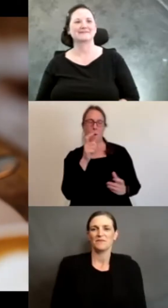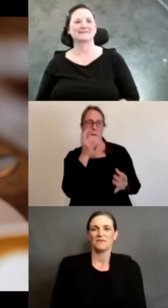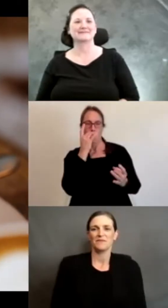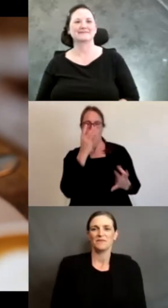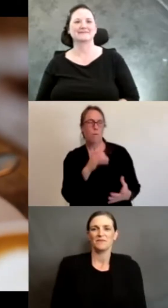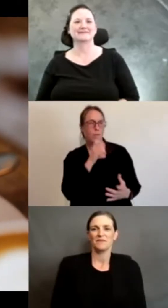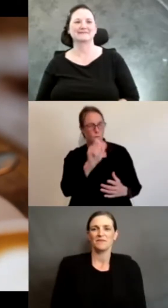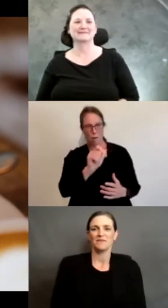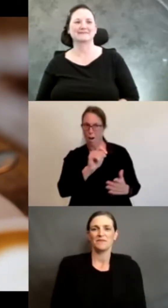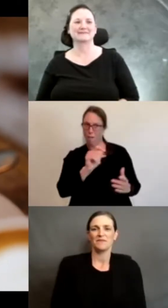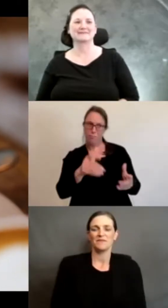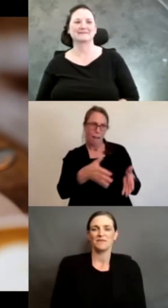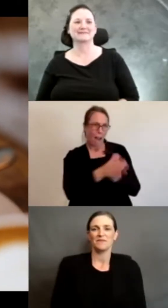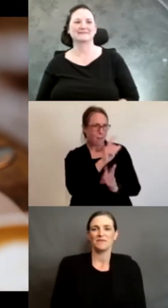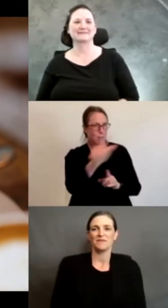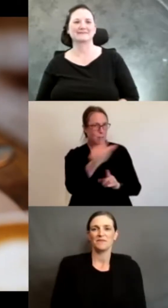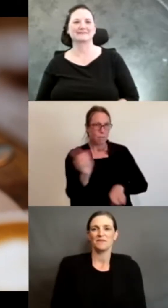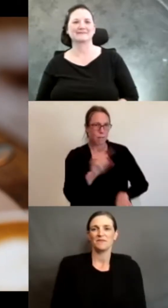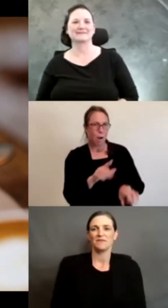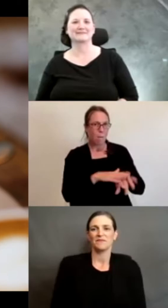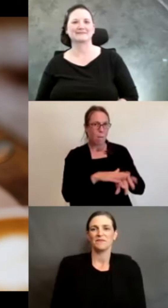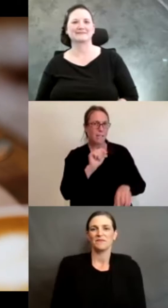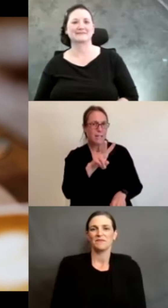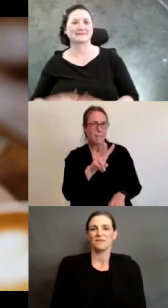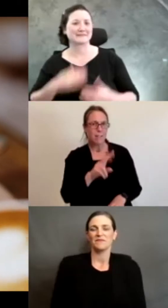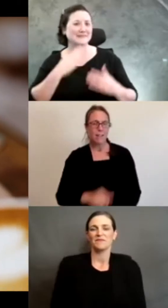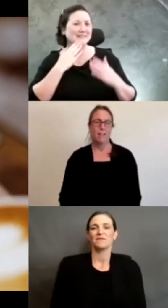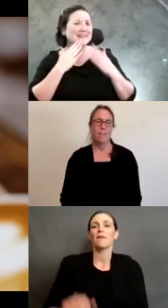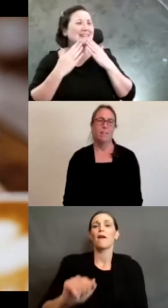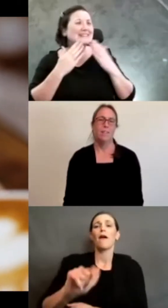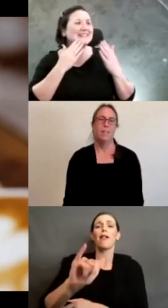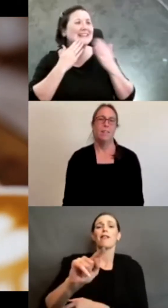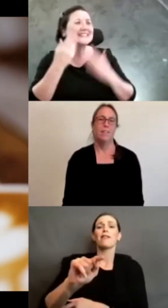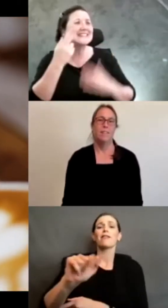Thanks, Hank. Thanks, Hank. Alita comes in from the back.